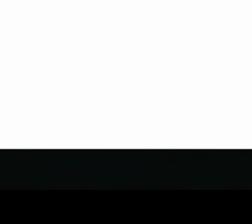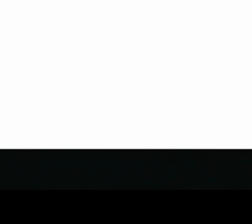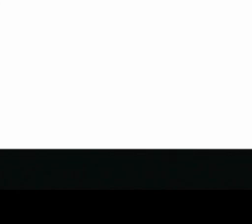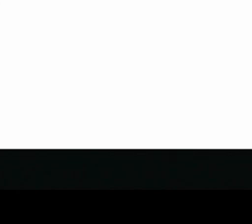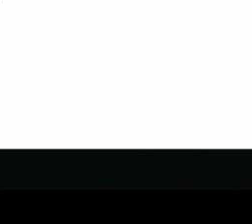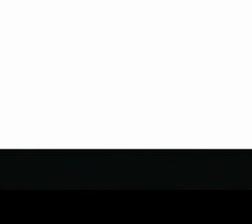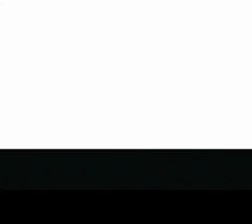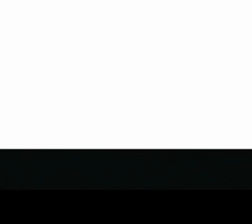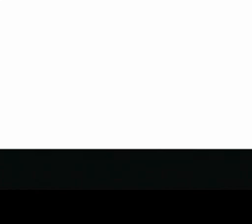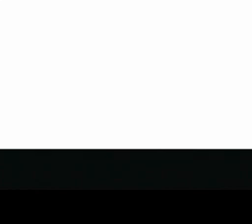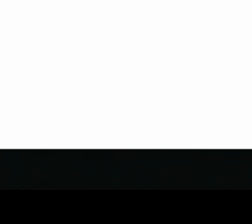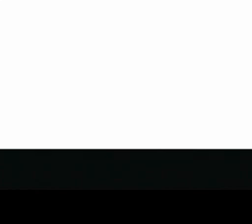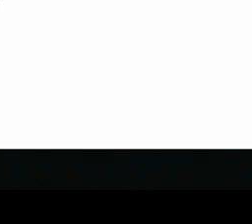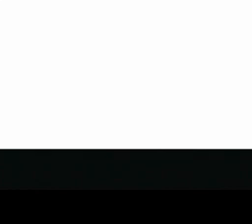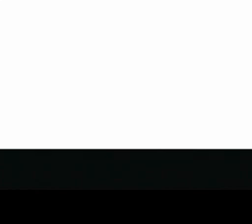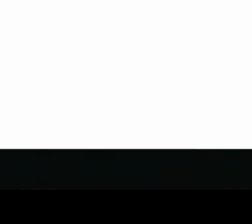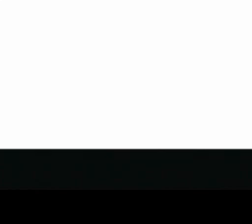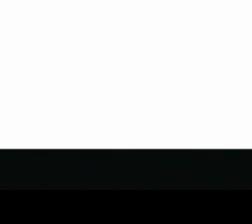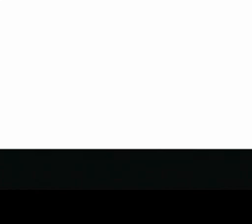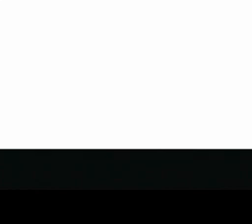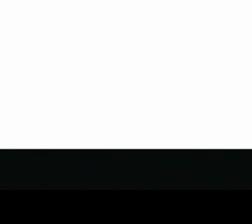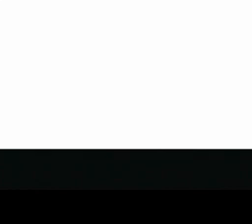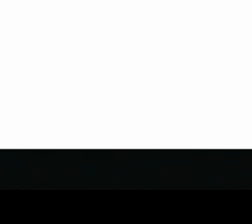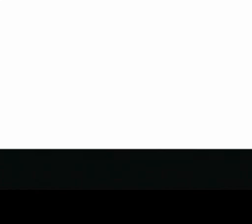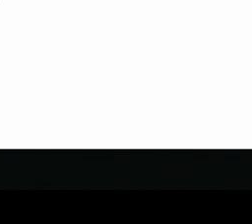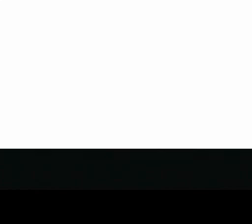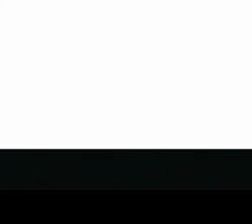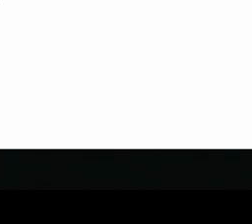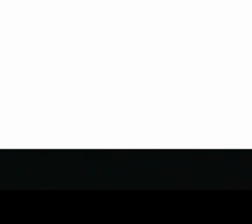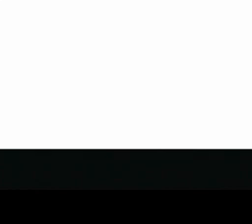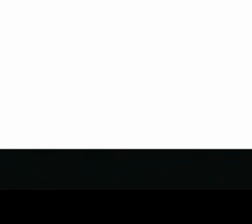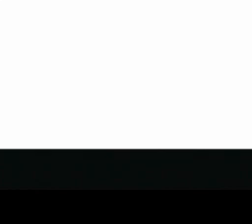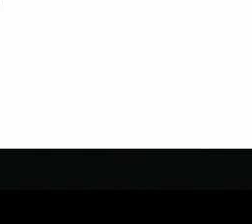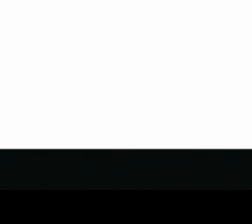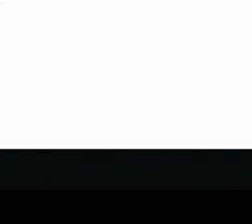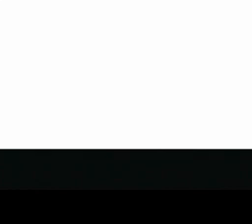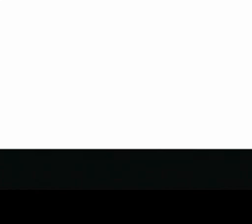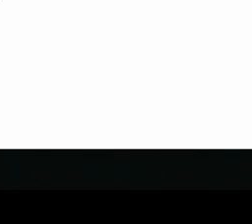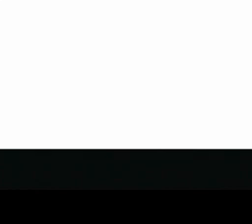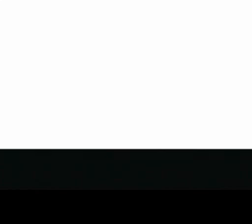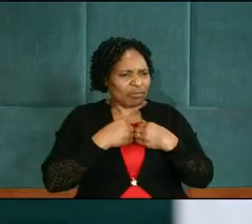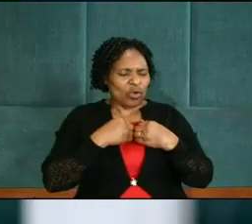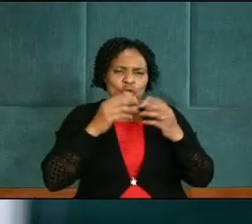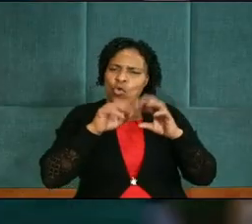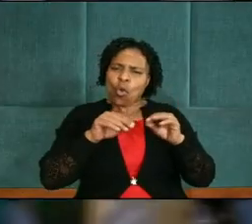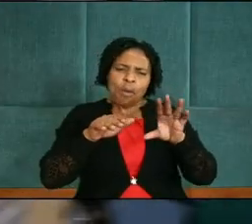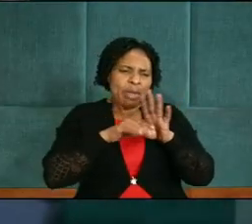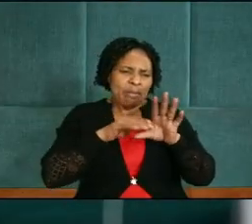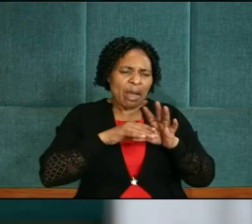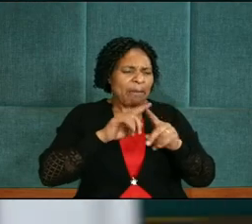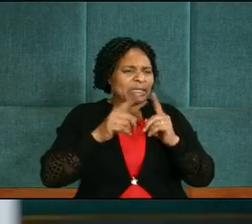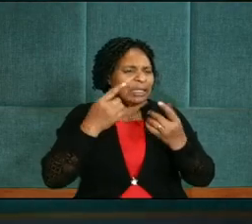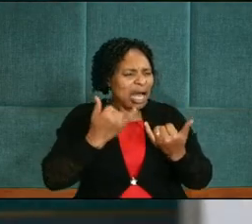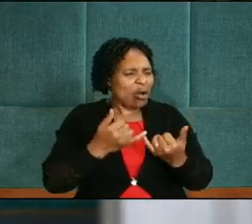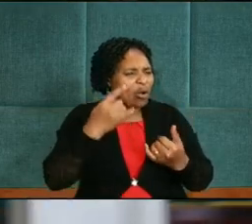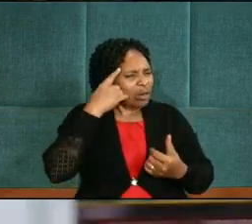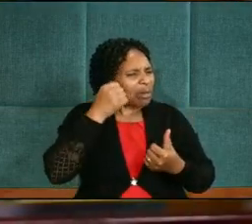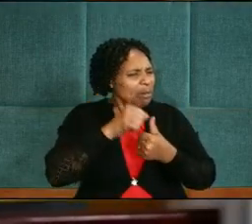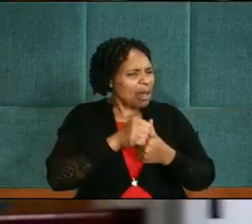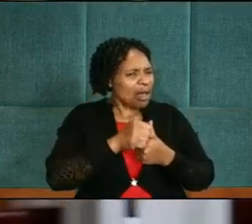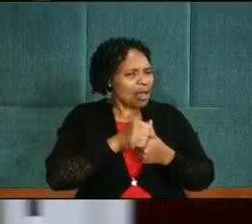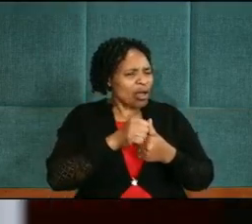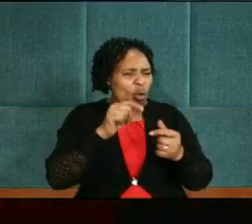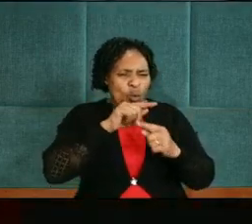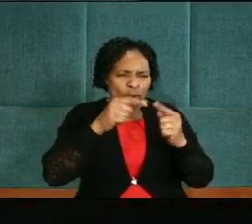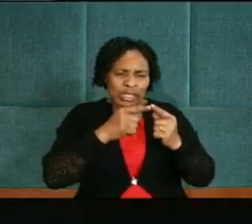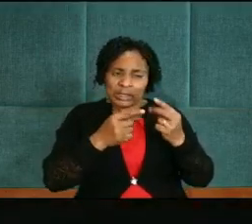sick and we don't visit you. We don't remember you being hungry and we don't feed you. We don't remember. So remind us. When